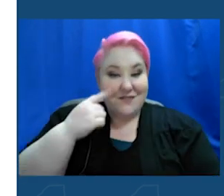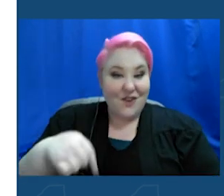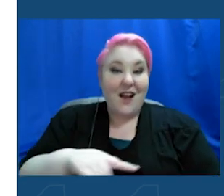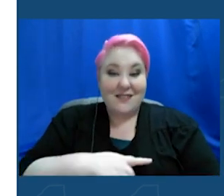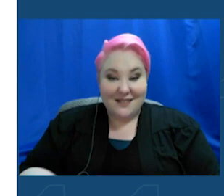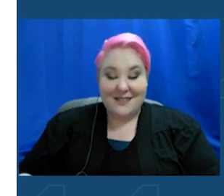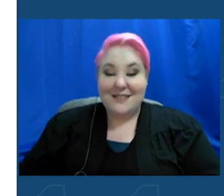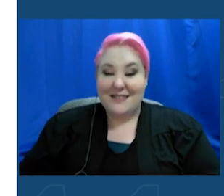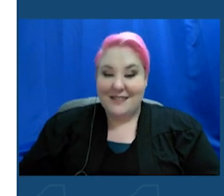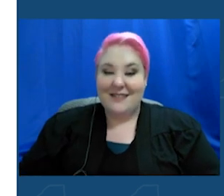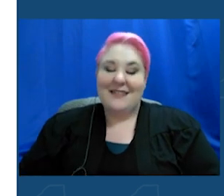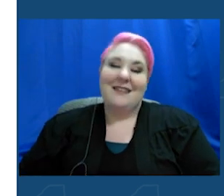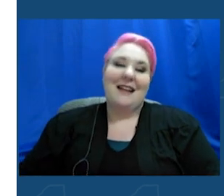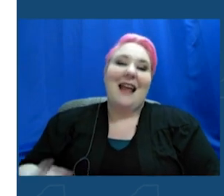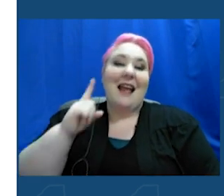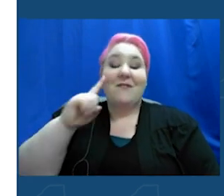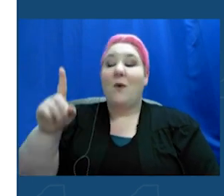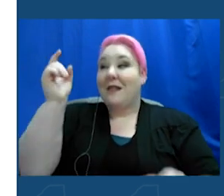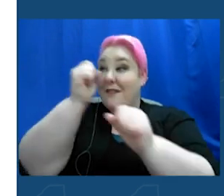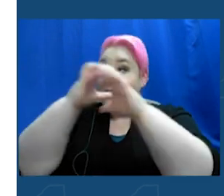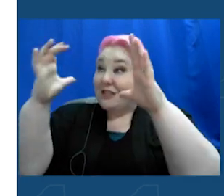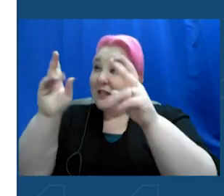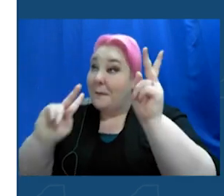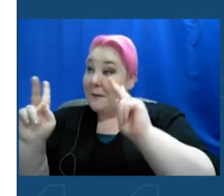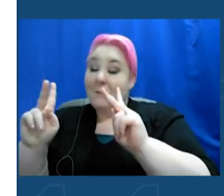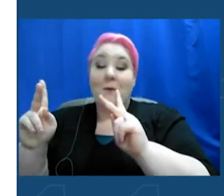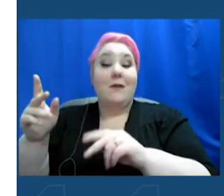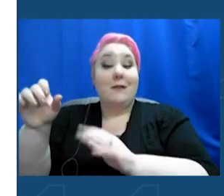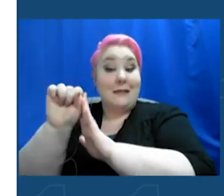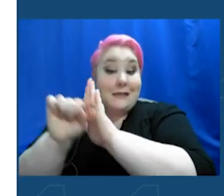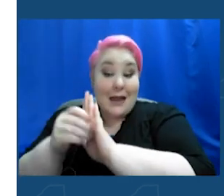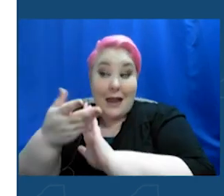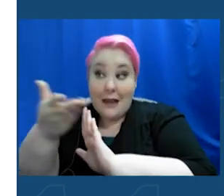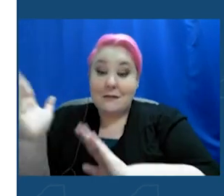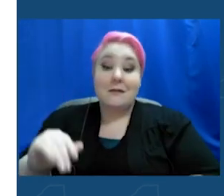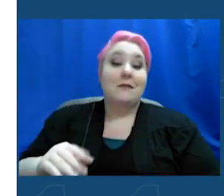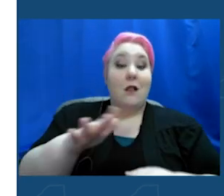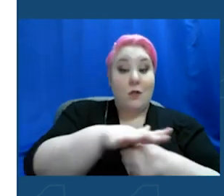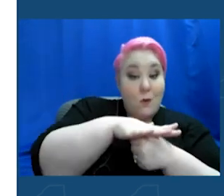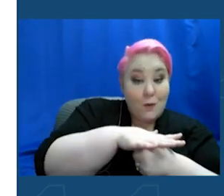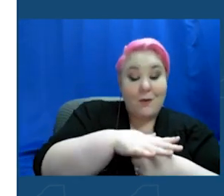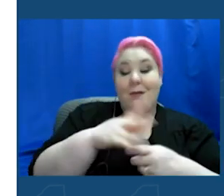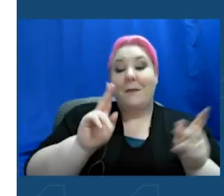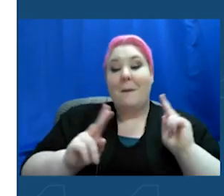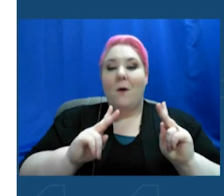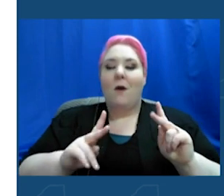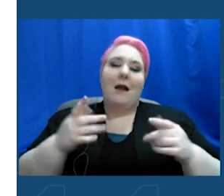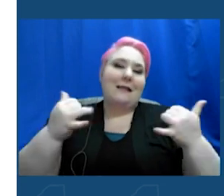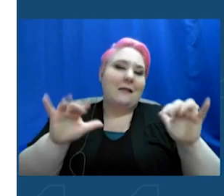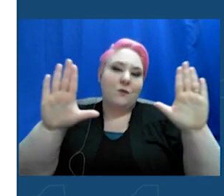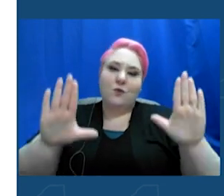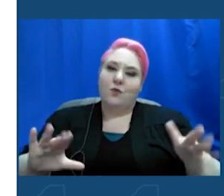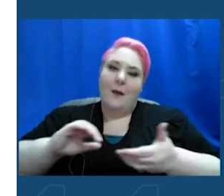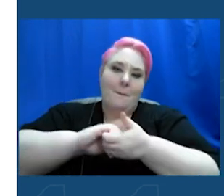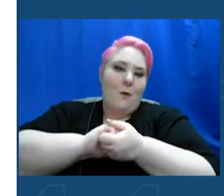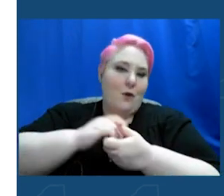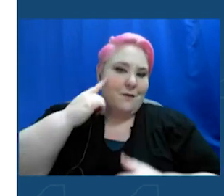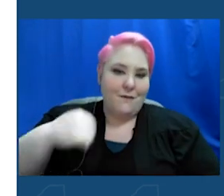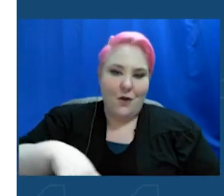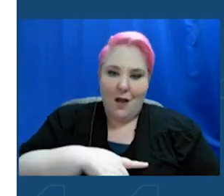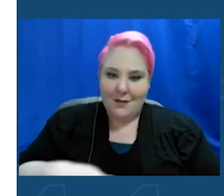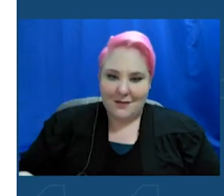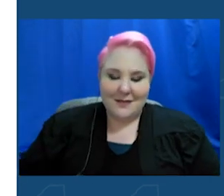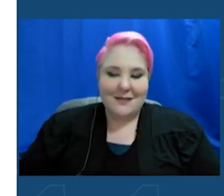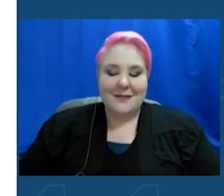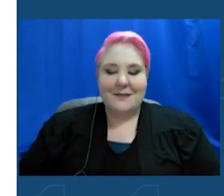of the state and the people locally that made it happen, and they're still a great, great partner for us. And we're